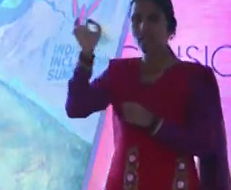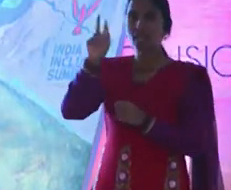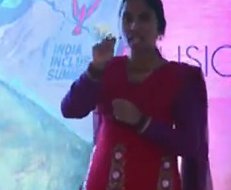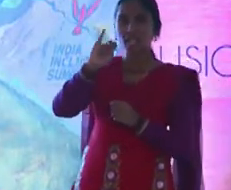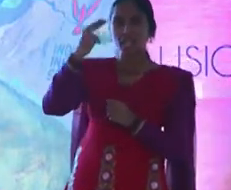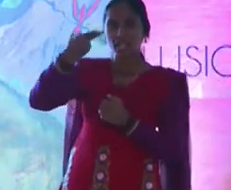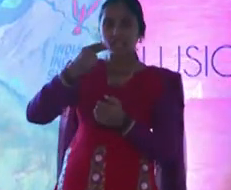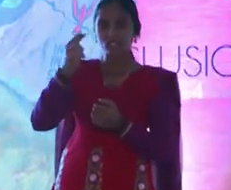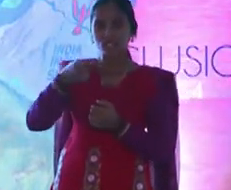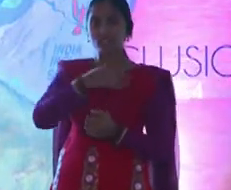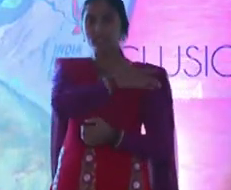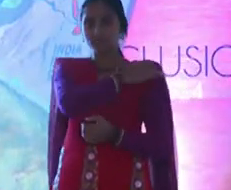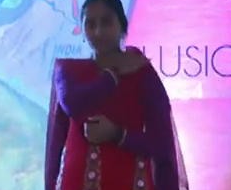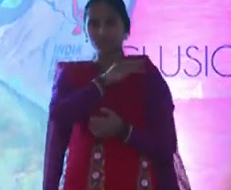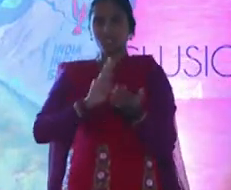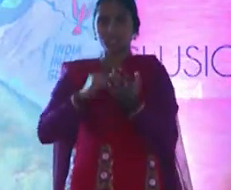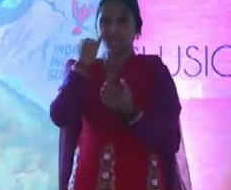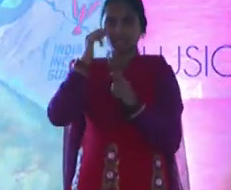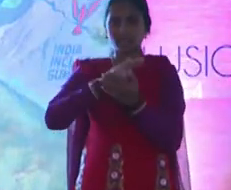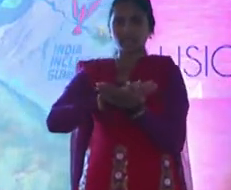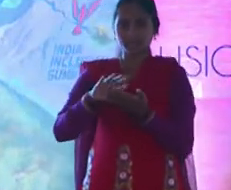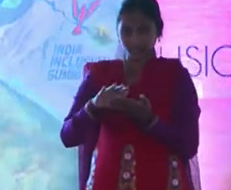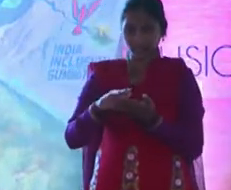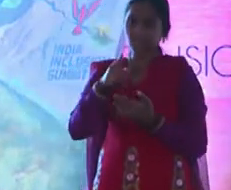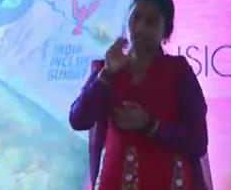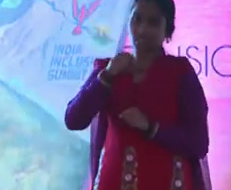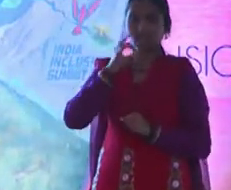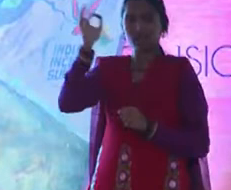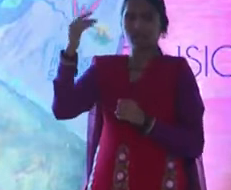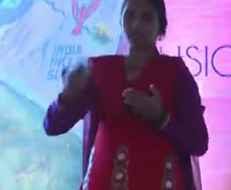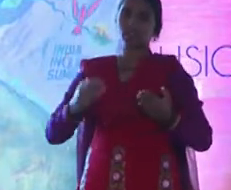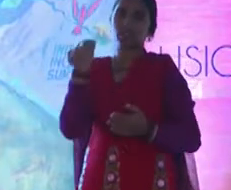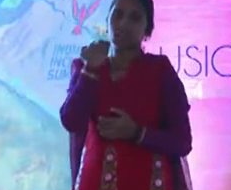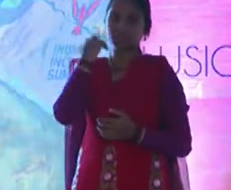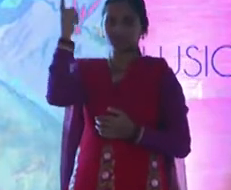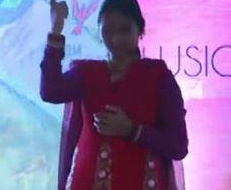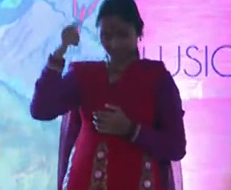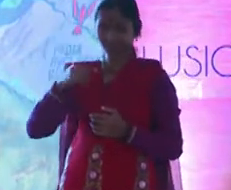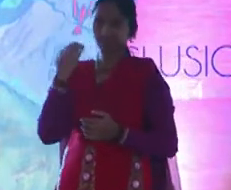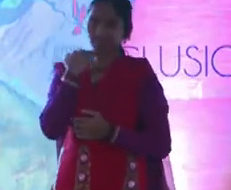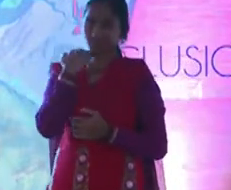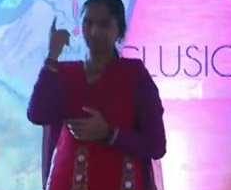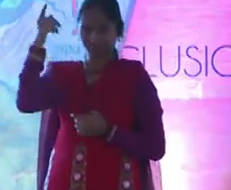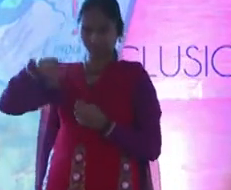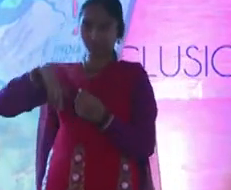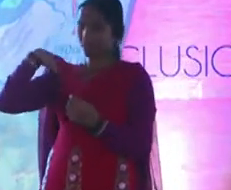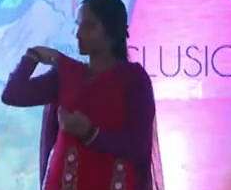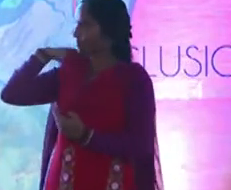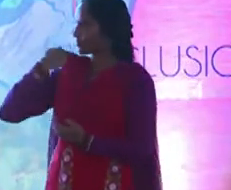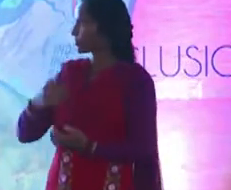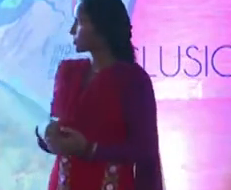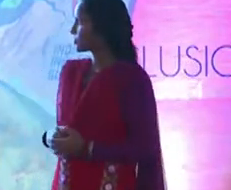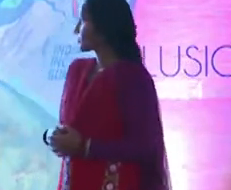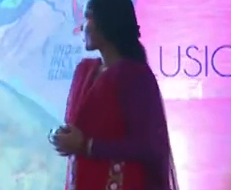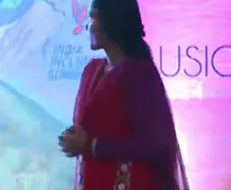at Hyderabad or Secunderabad, which is in the area of mental impairment. These are the institutions which provide aids and assistive